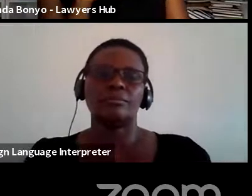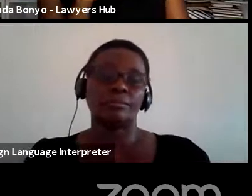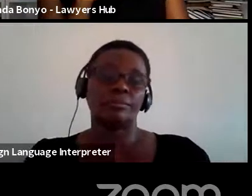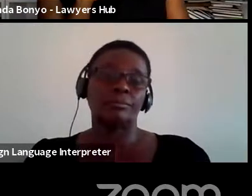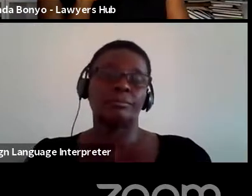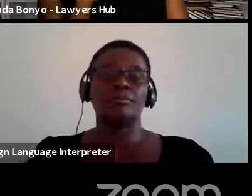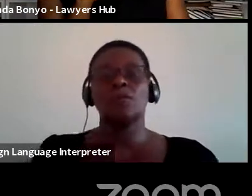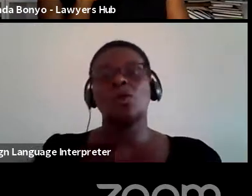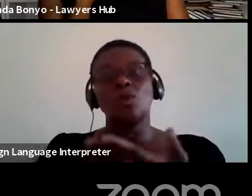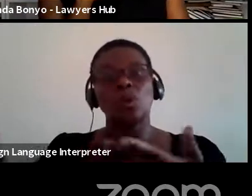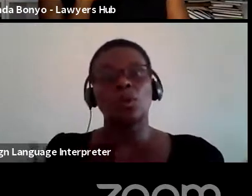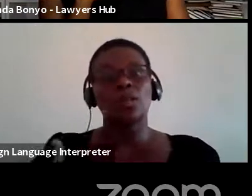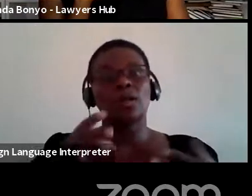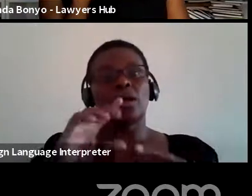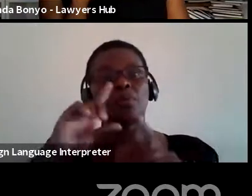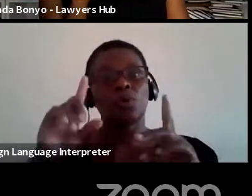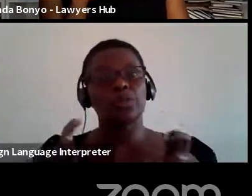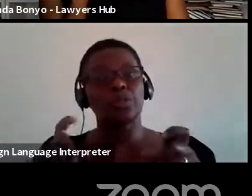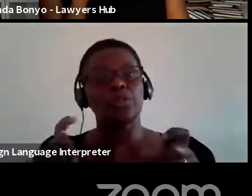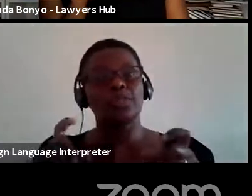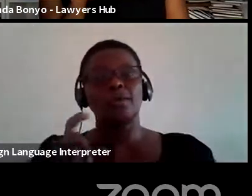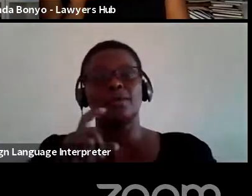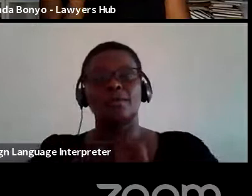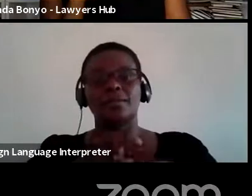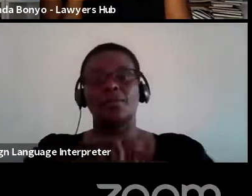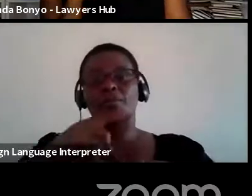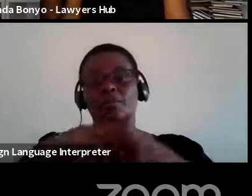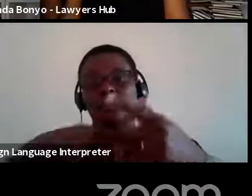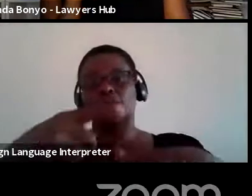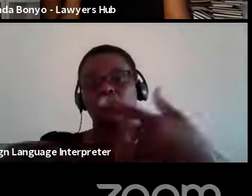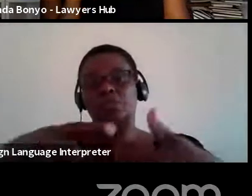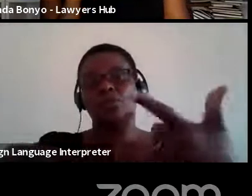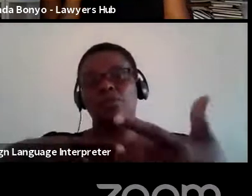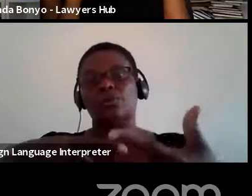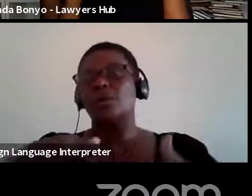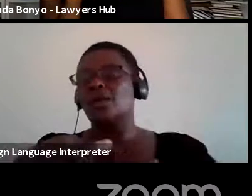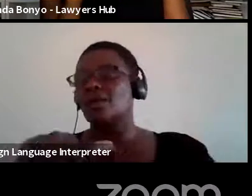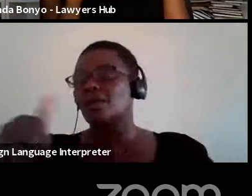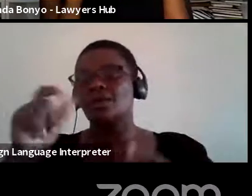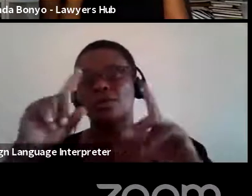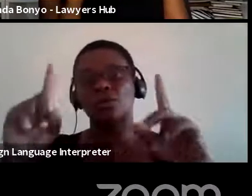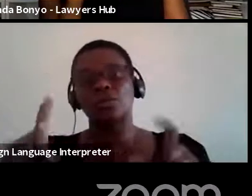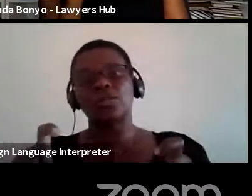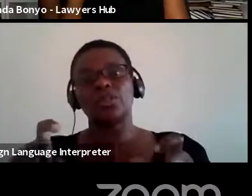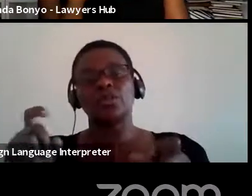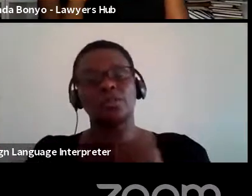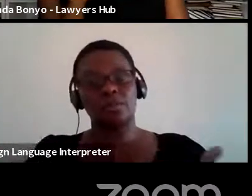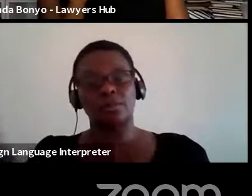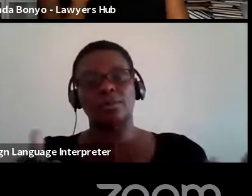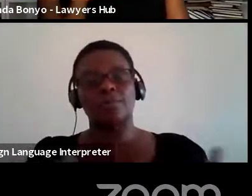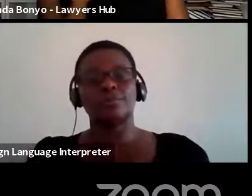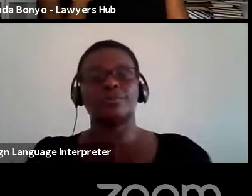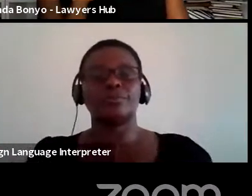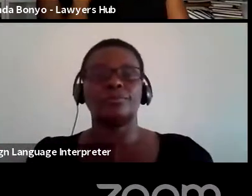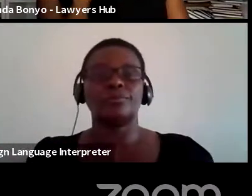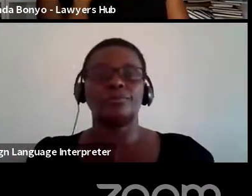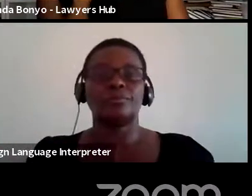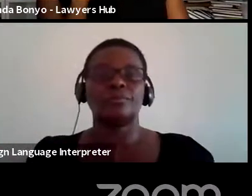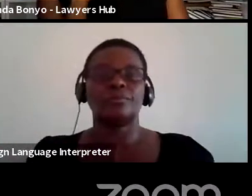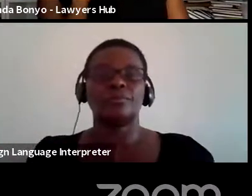And we hope to have time, leave time at the end for question and answers as well. So please